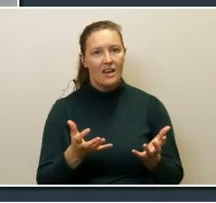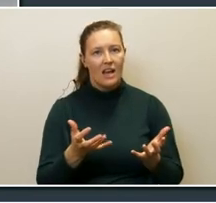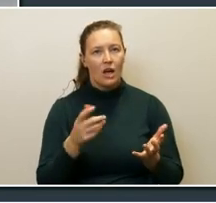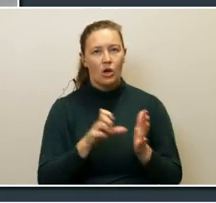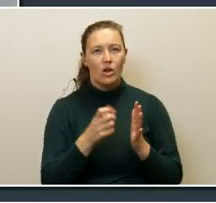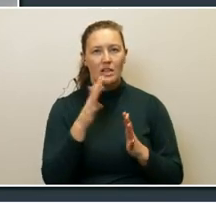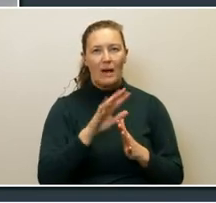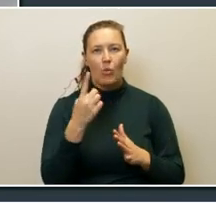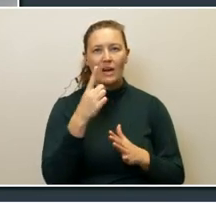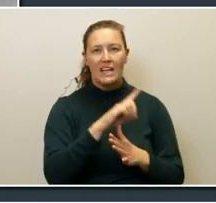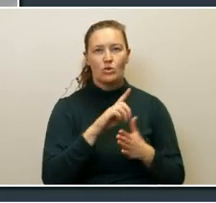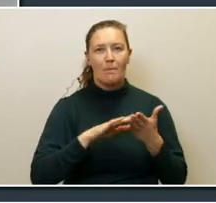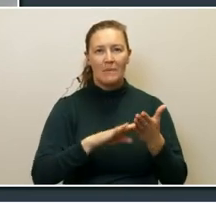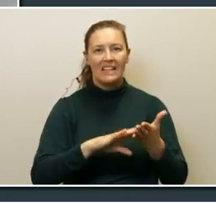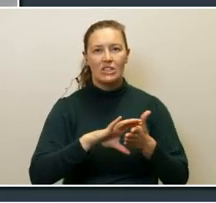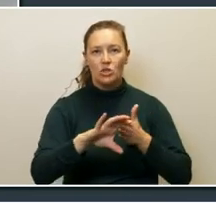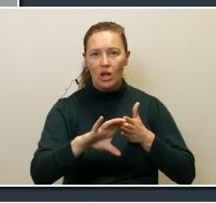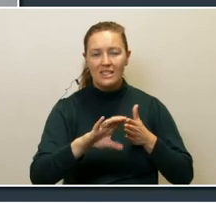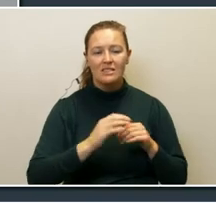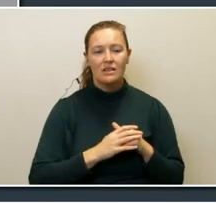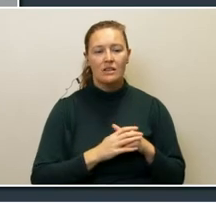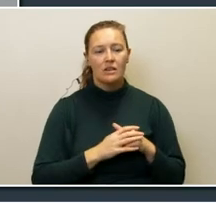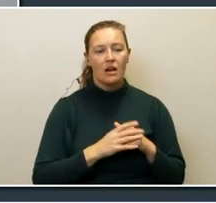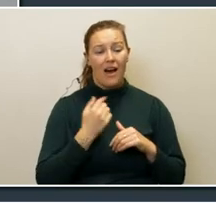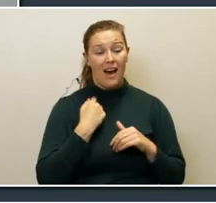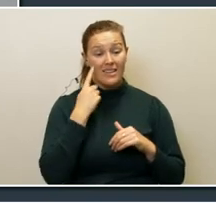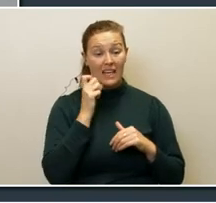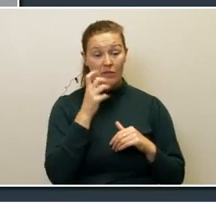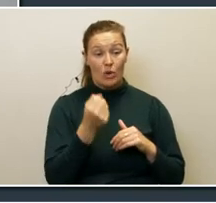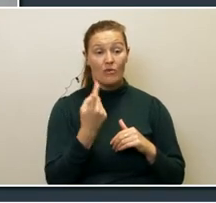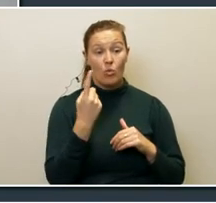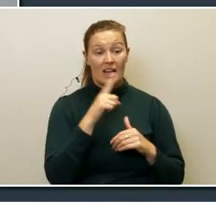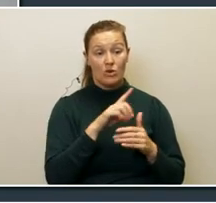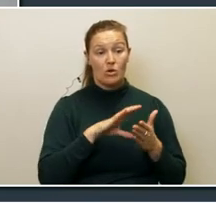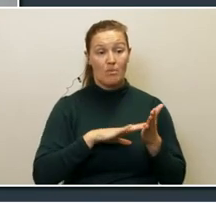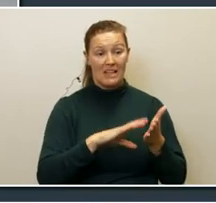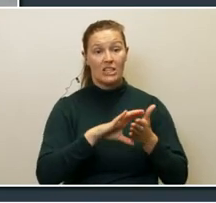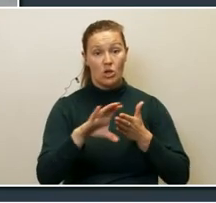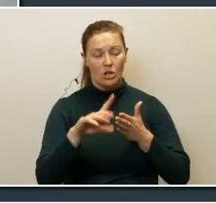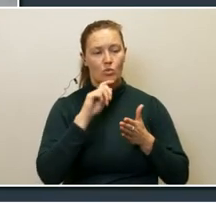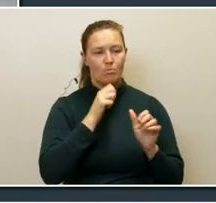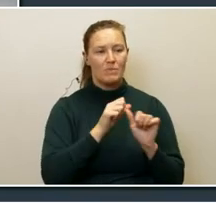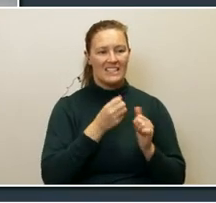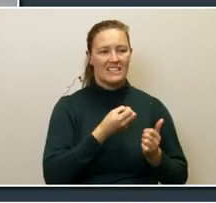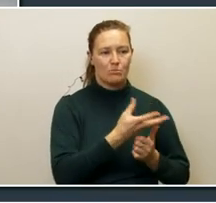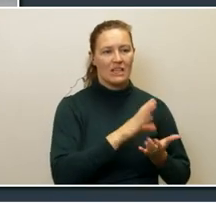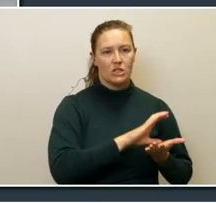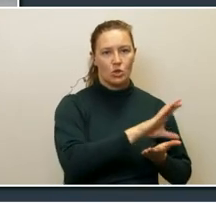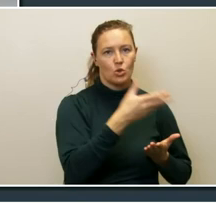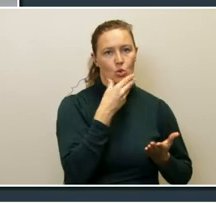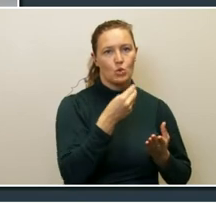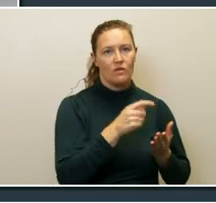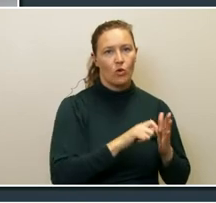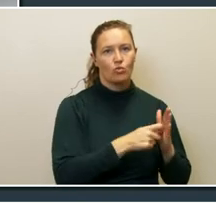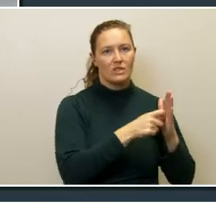a cost of about $100 million. And my thought is if you have that kind of money, it would be much better spent on the restoration of the